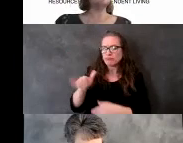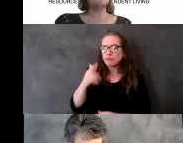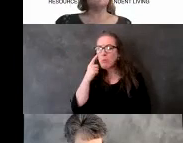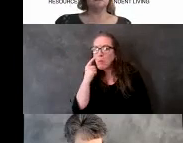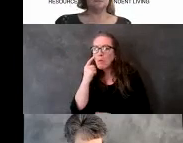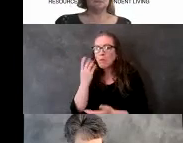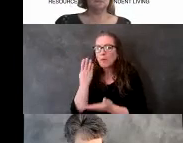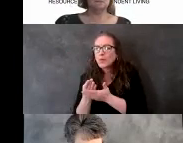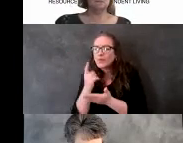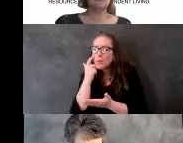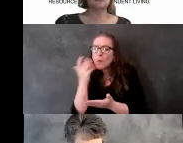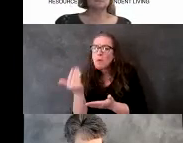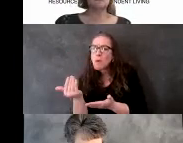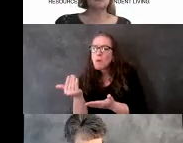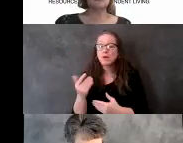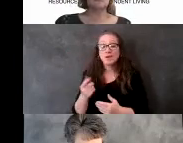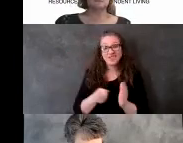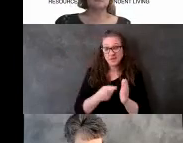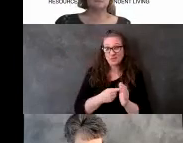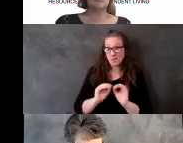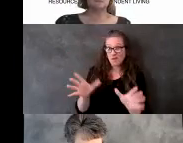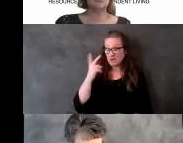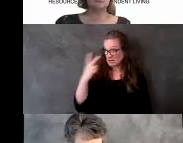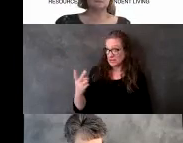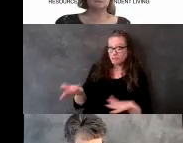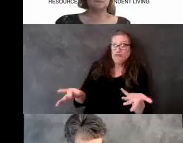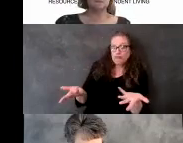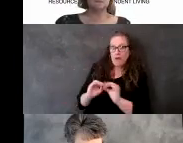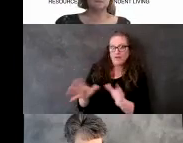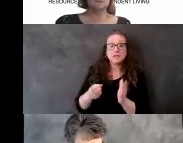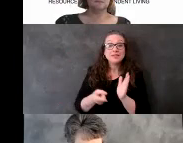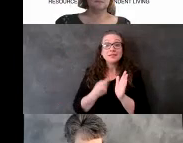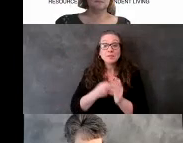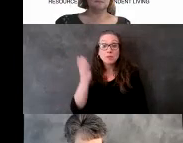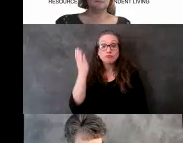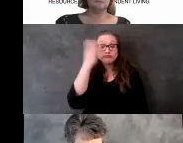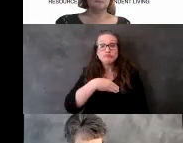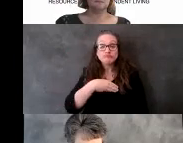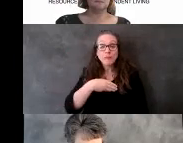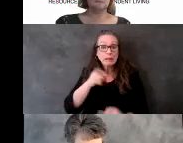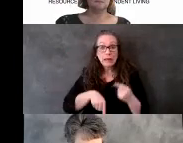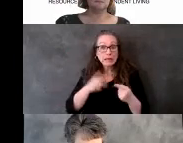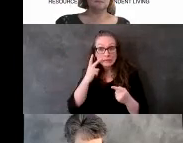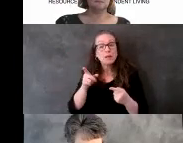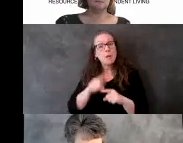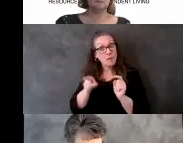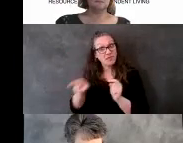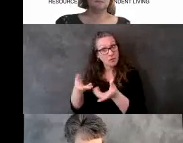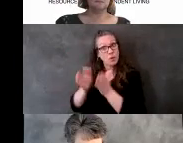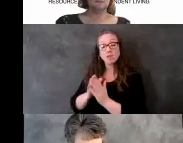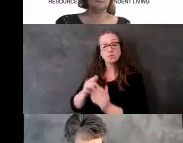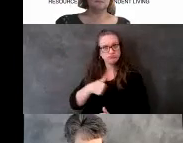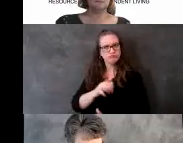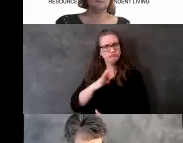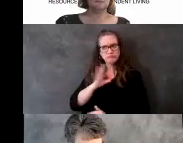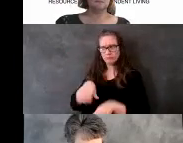obvious, like April said, sometimes it's not obvious. Nevertheless, we just provide whatever that person says they need